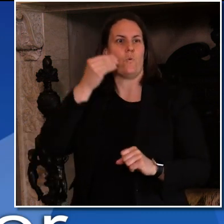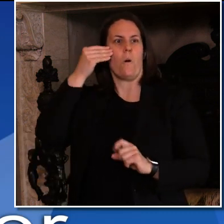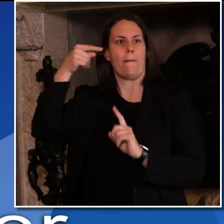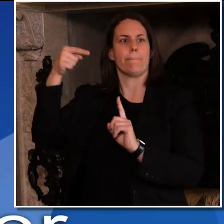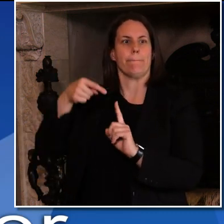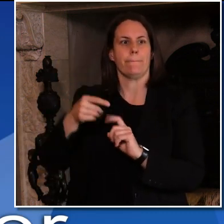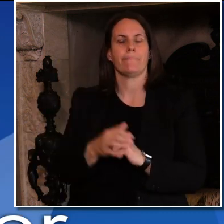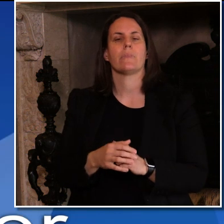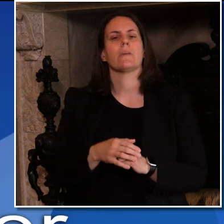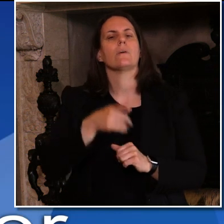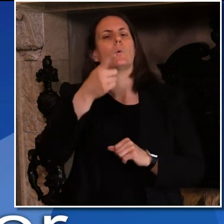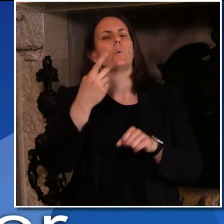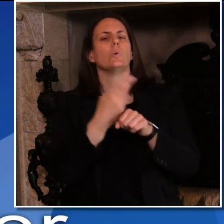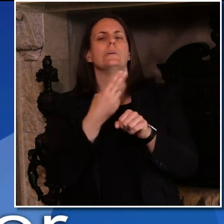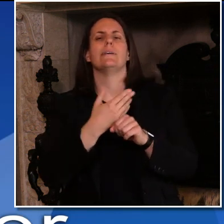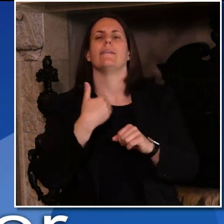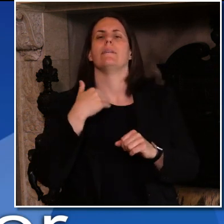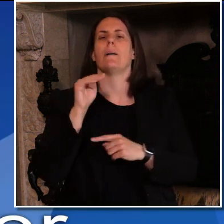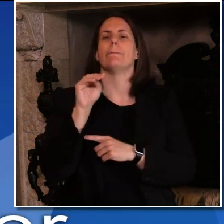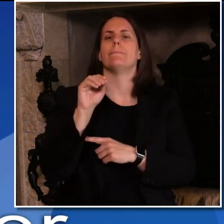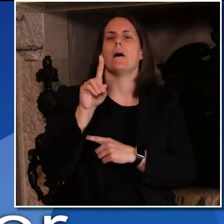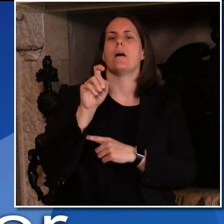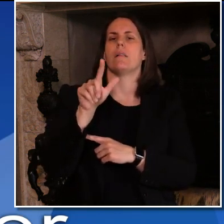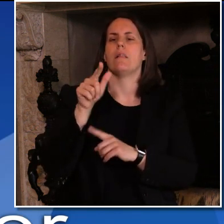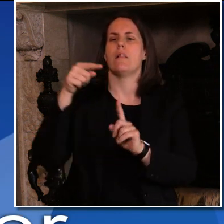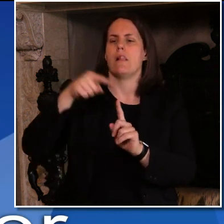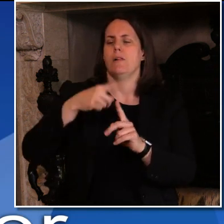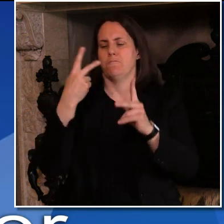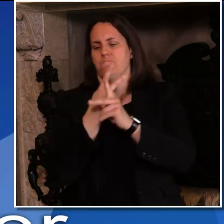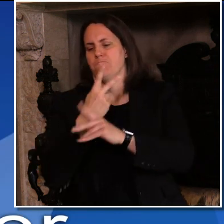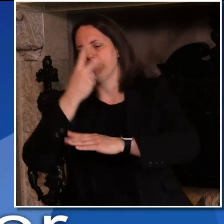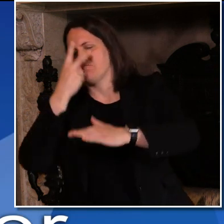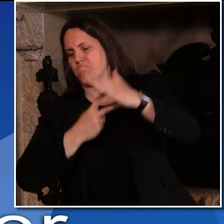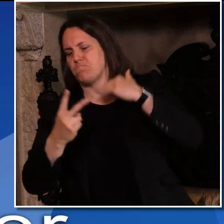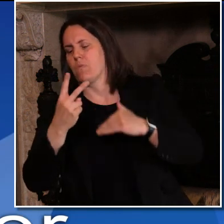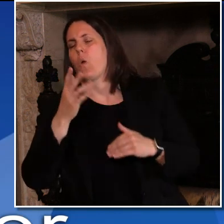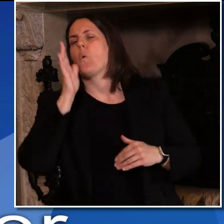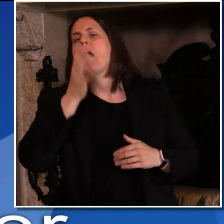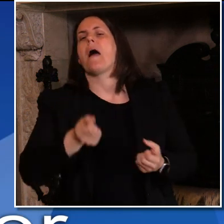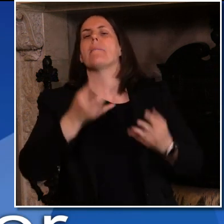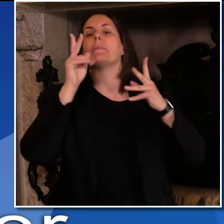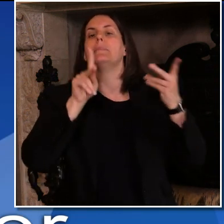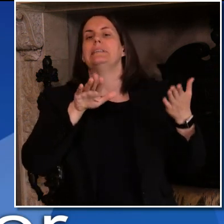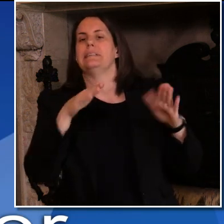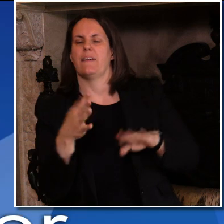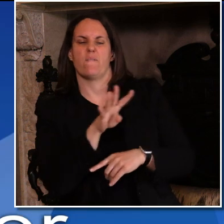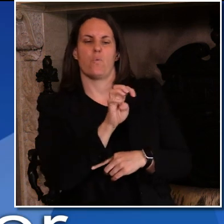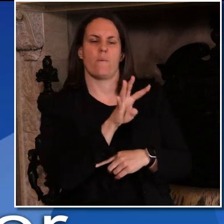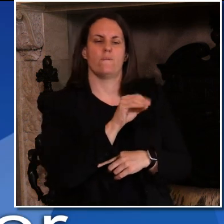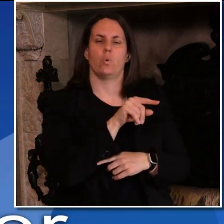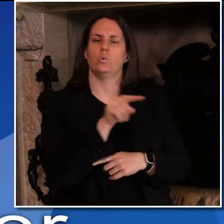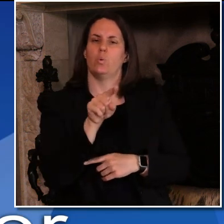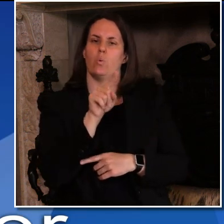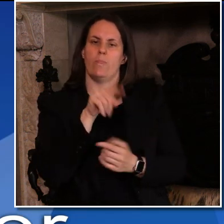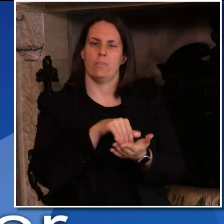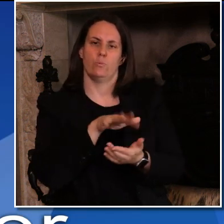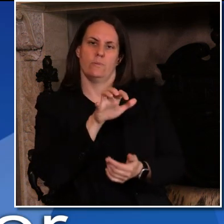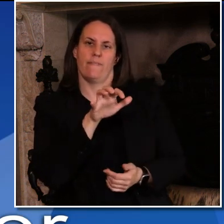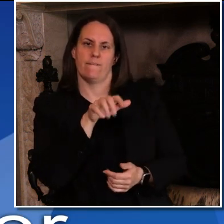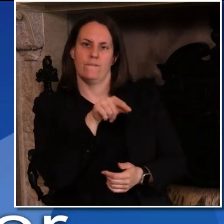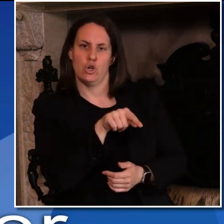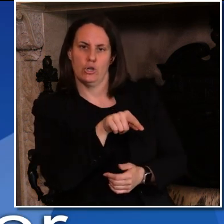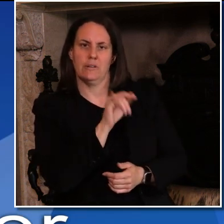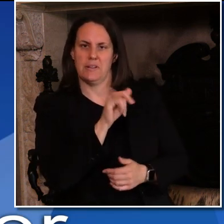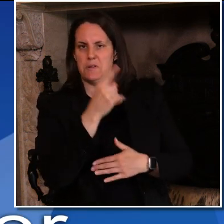440 and 1,500 deaths by April 8th without safer at home. Safer at home has been in place for a little bit over a month